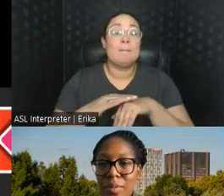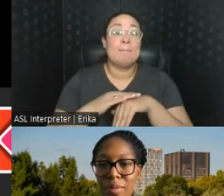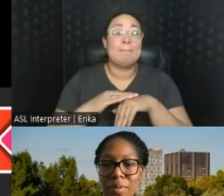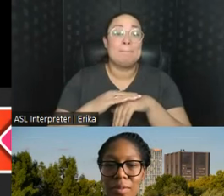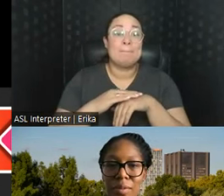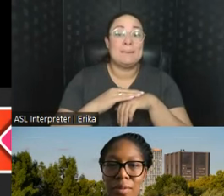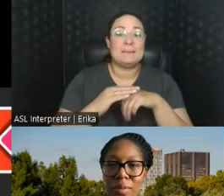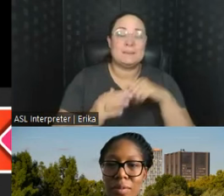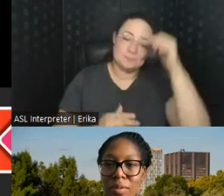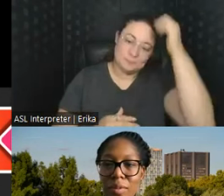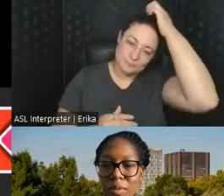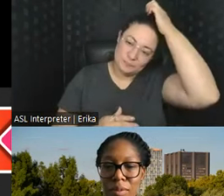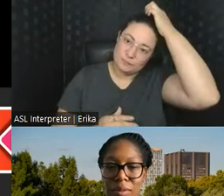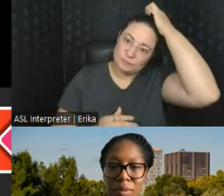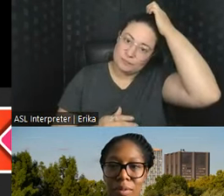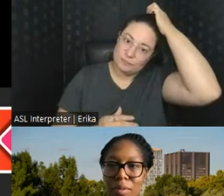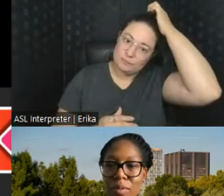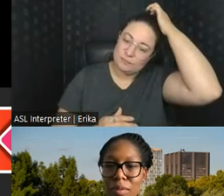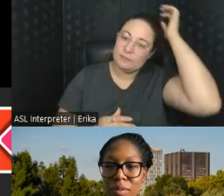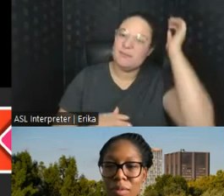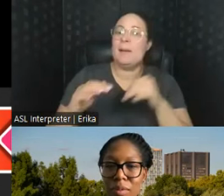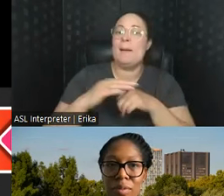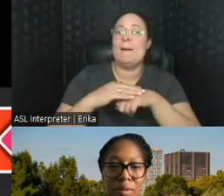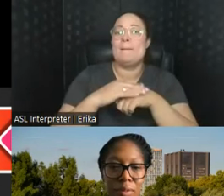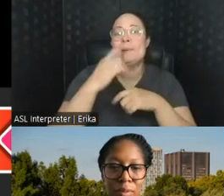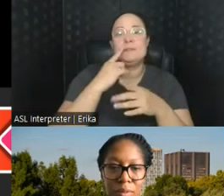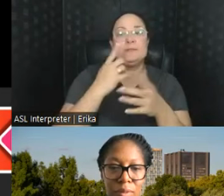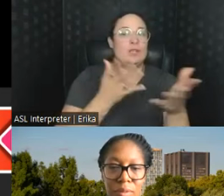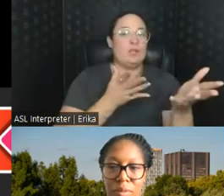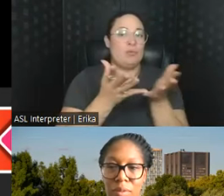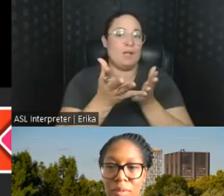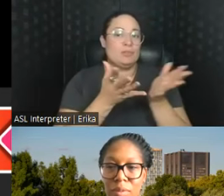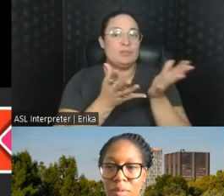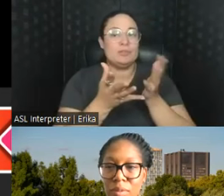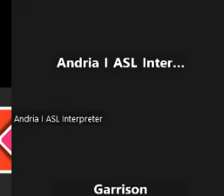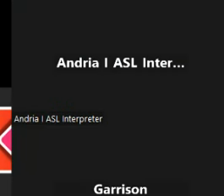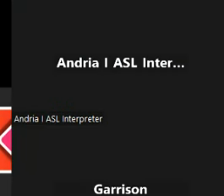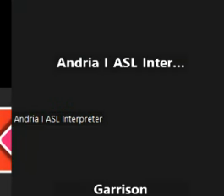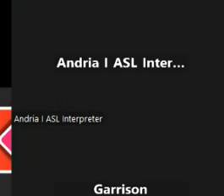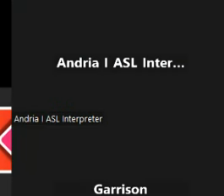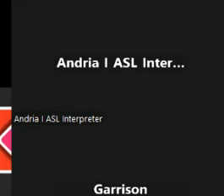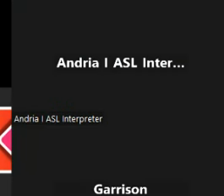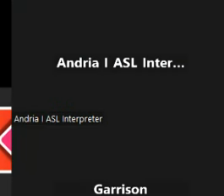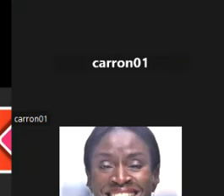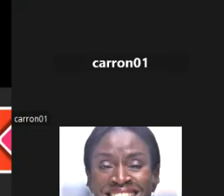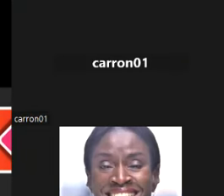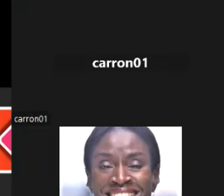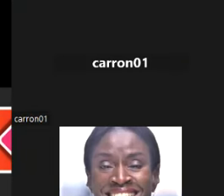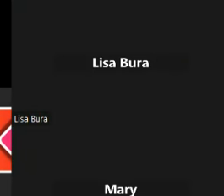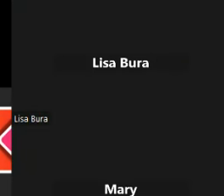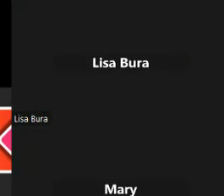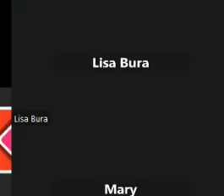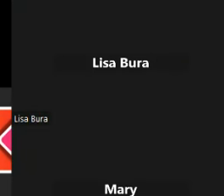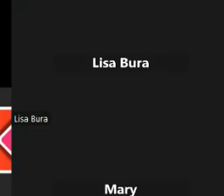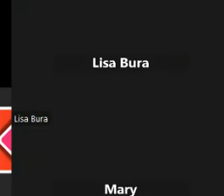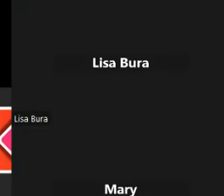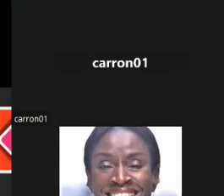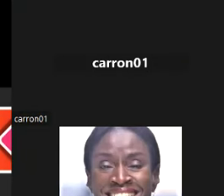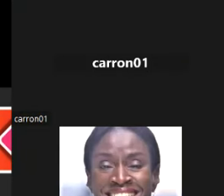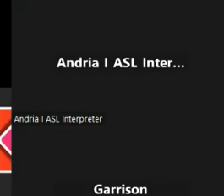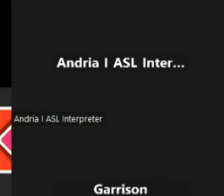next, some basics in interaction and accessibility considerations. All right.